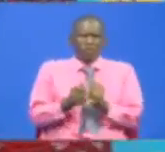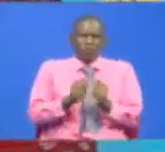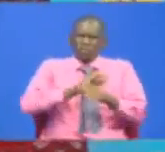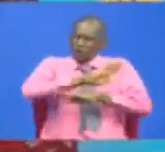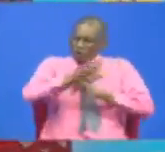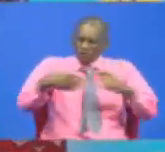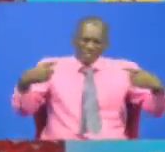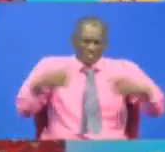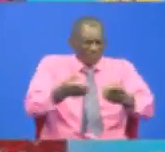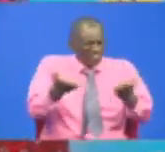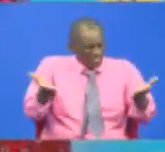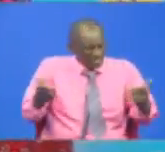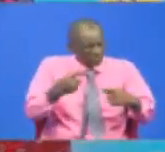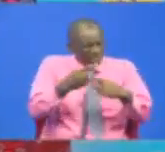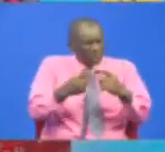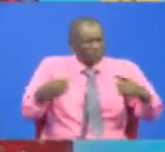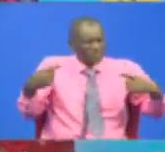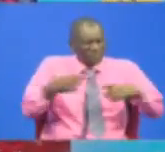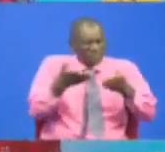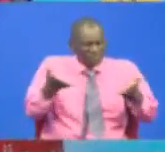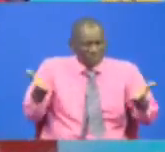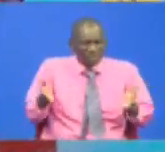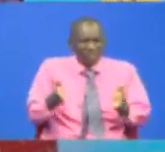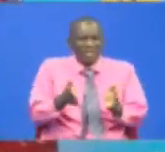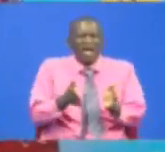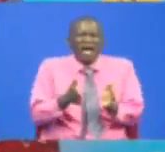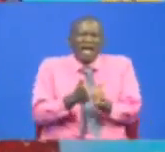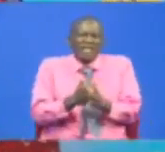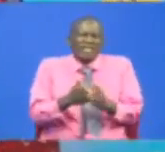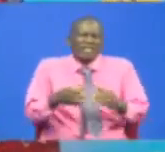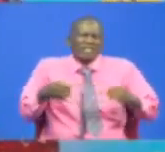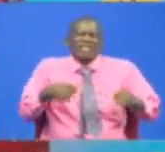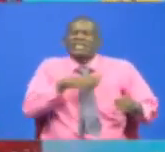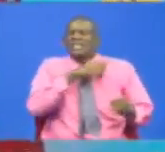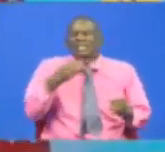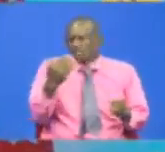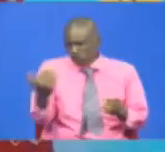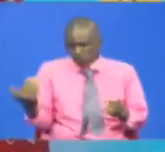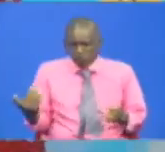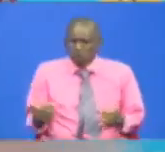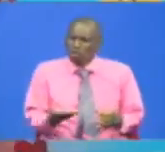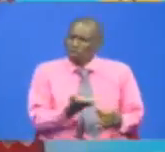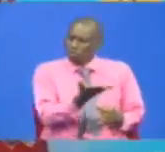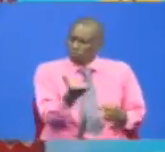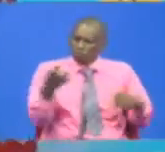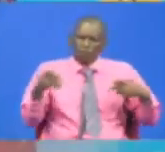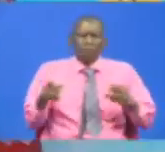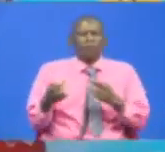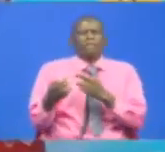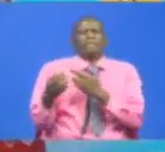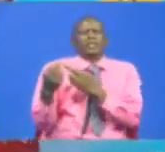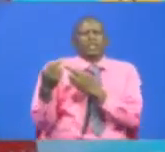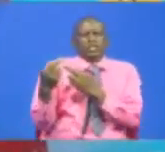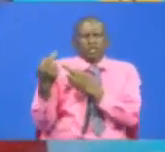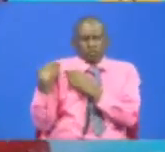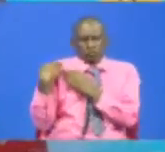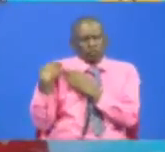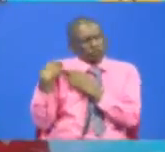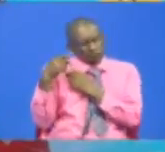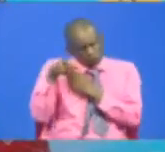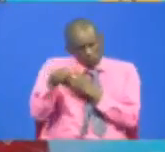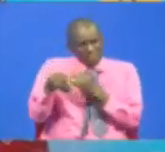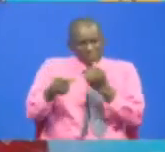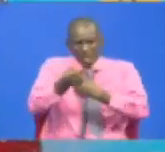gadgets and killing our children will be held completely and totally